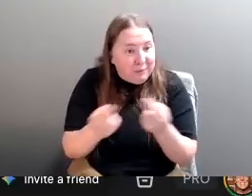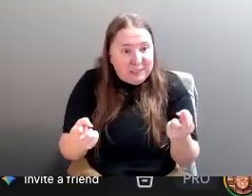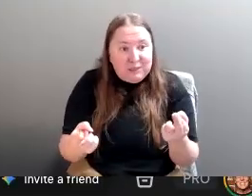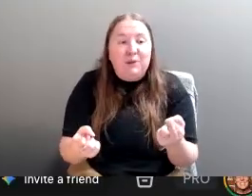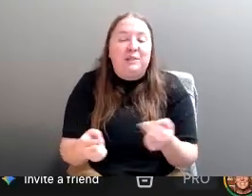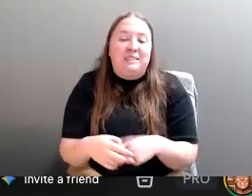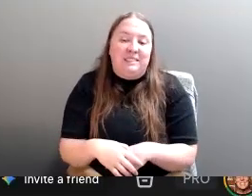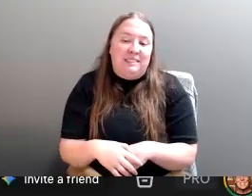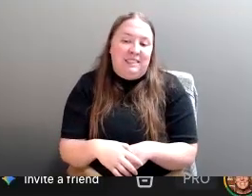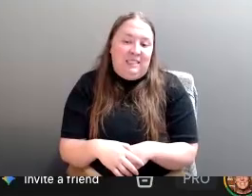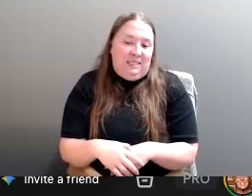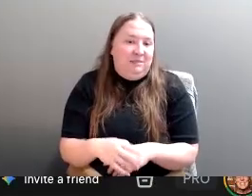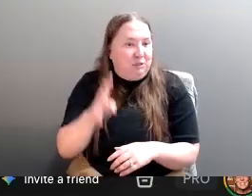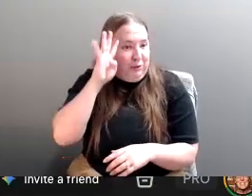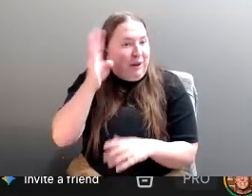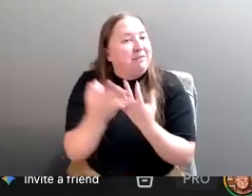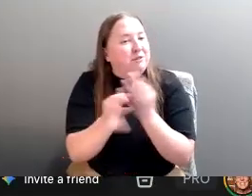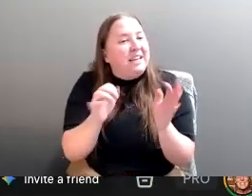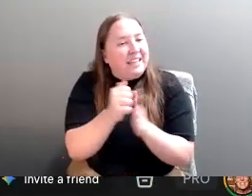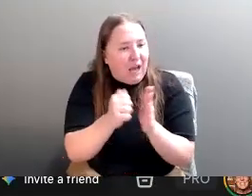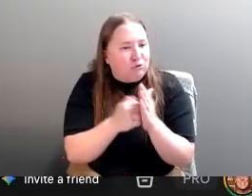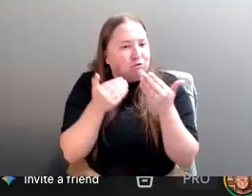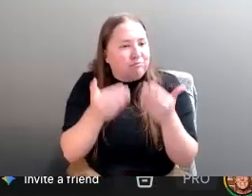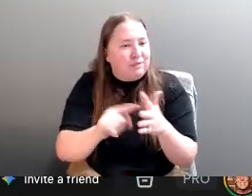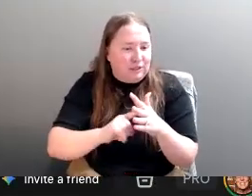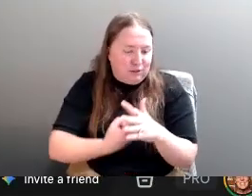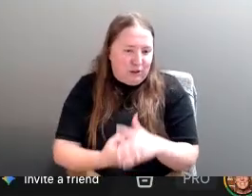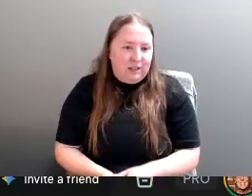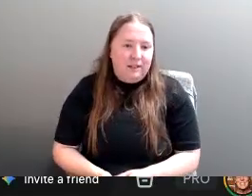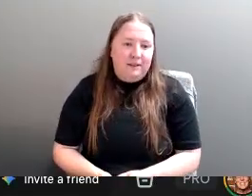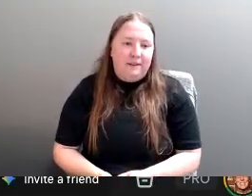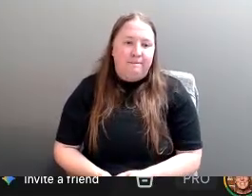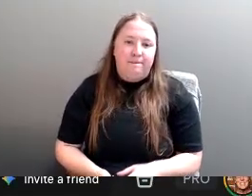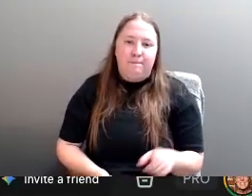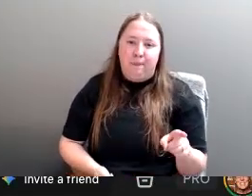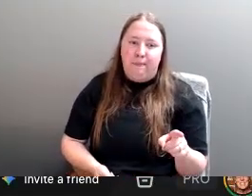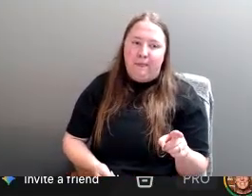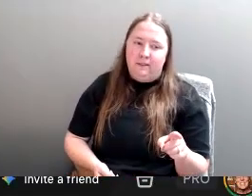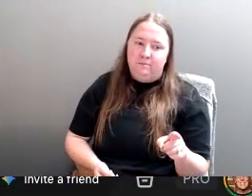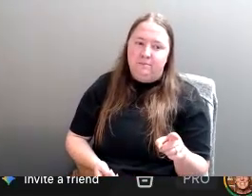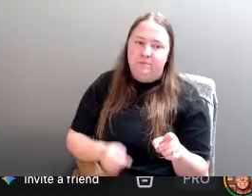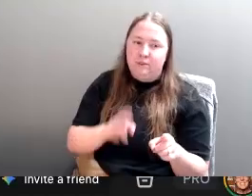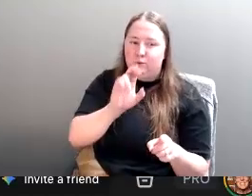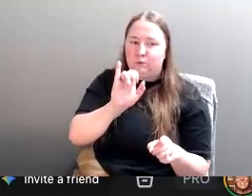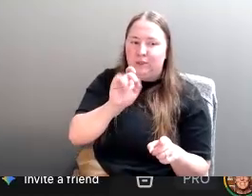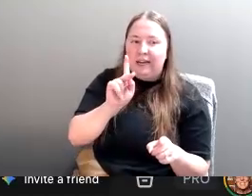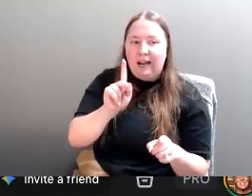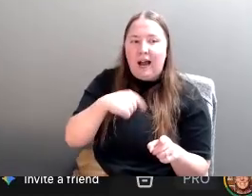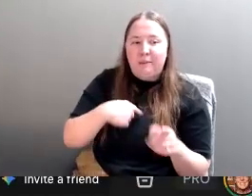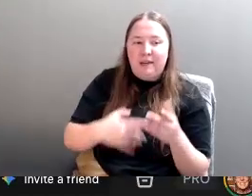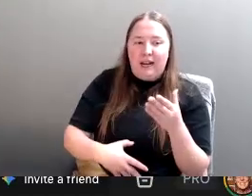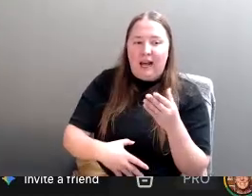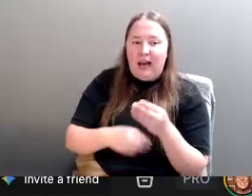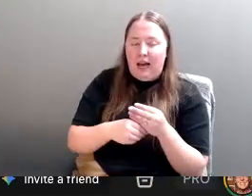right? Create free accounts to get started. So I'm Okay. gonna do something even a little bit different. I'm gonna add that